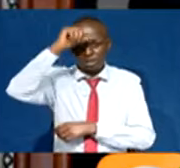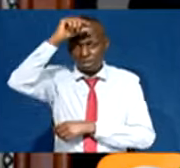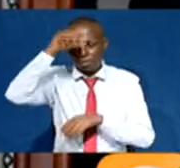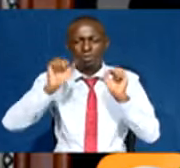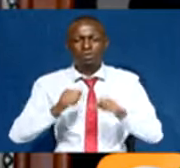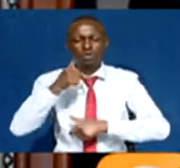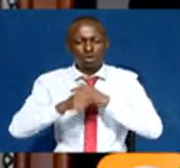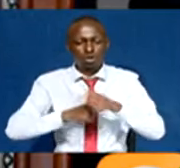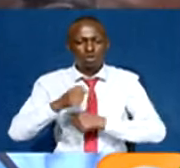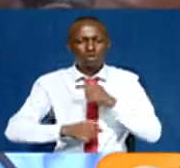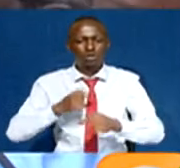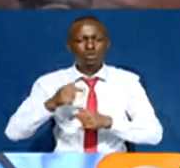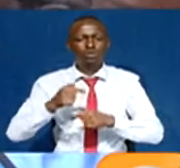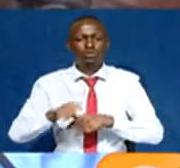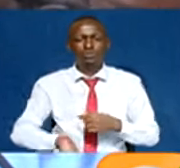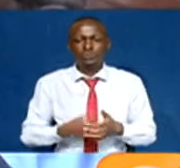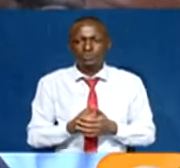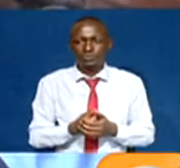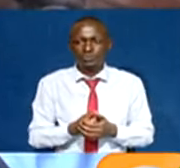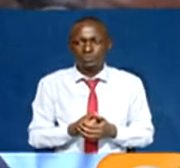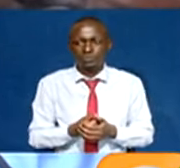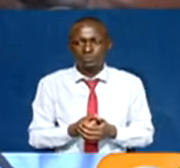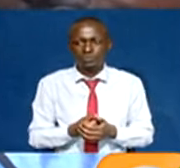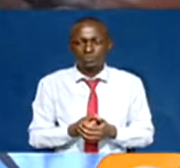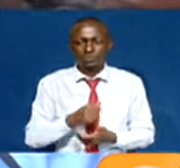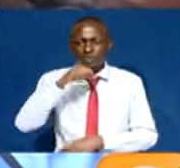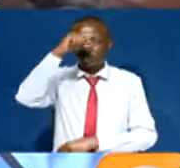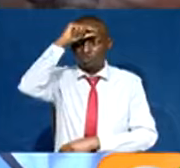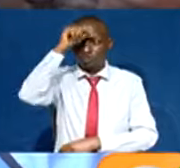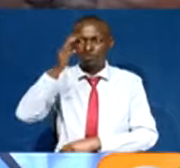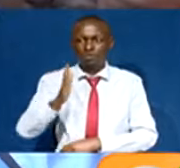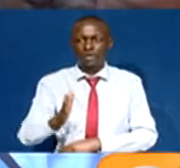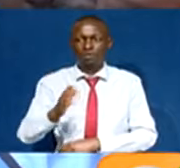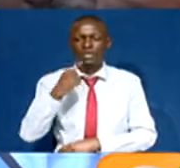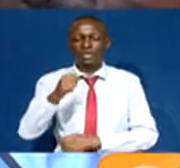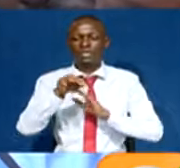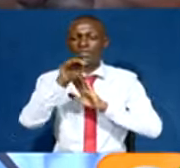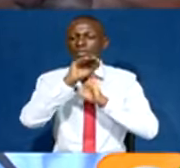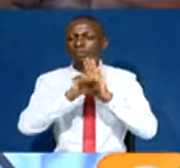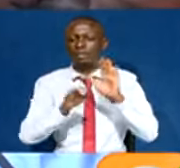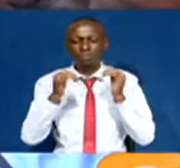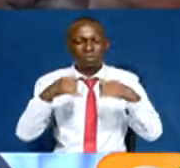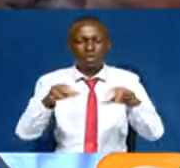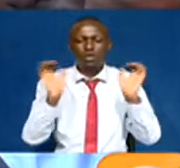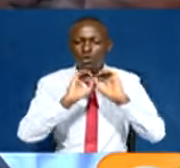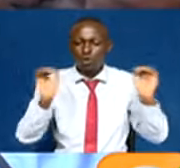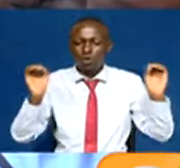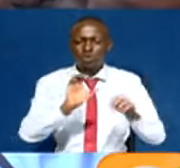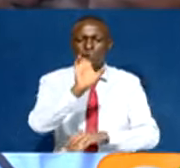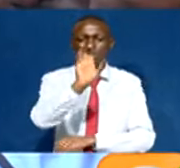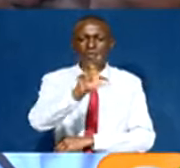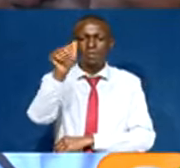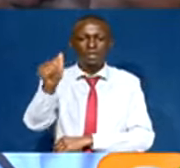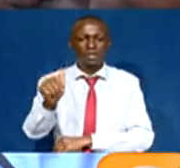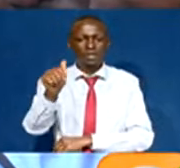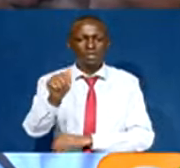carry out this task. It is insane for a governor to read a statement saying that he will not implement a CBA that